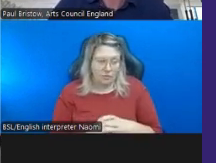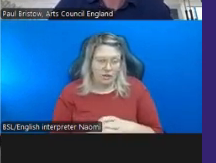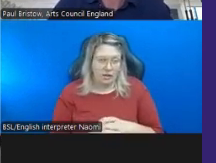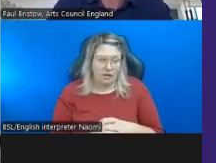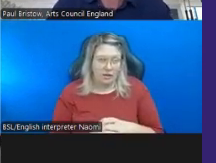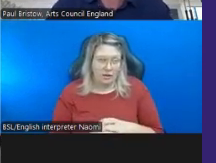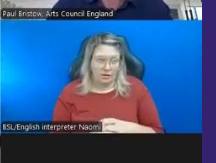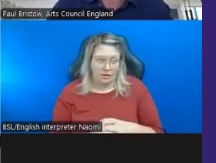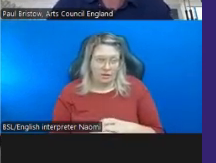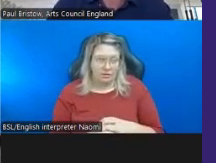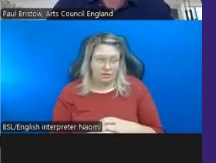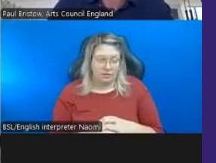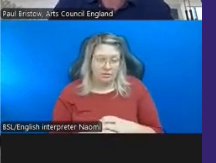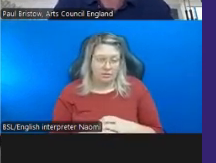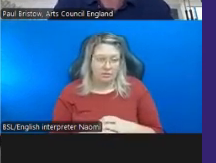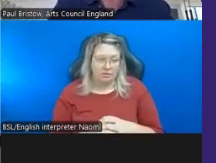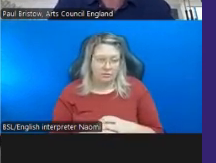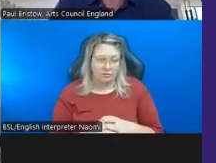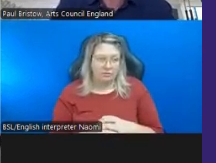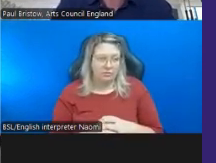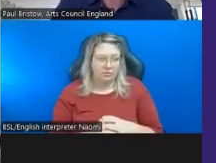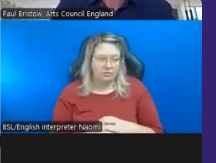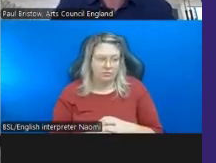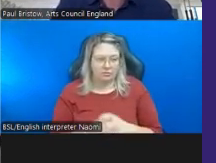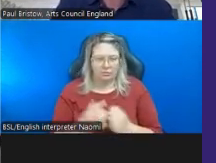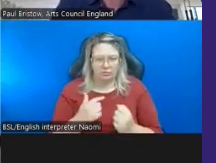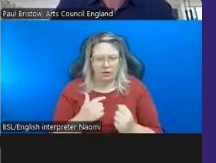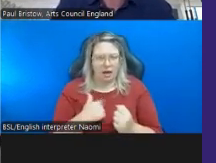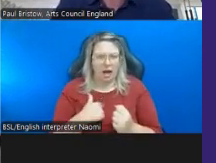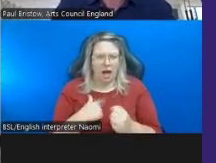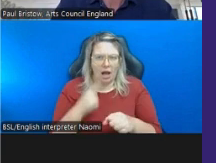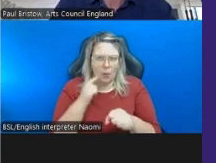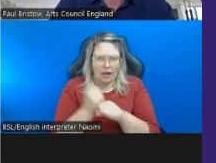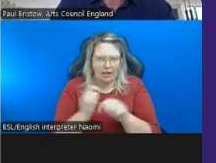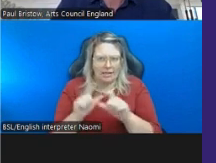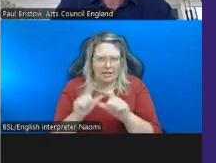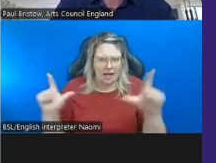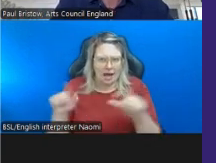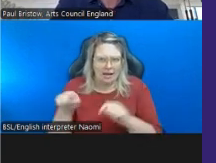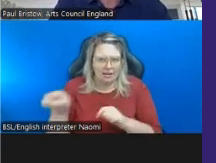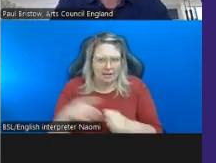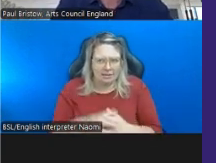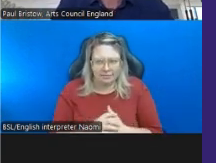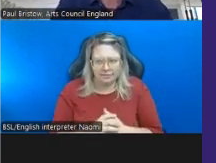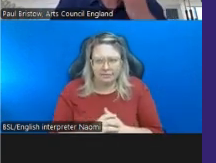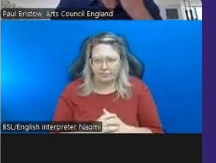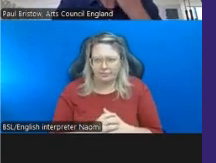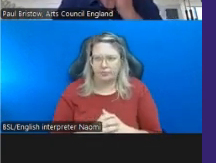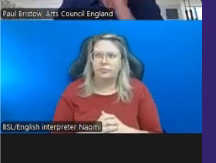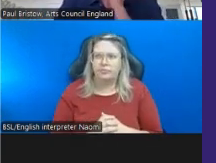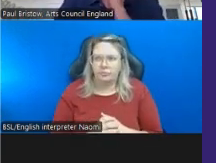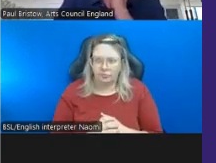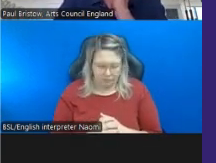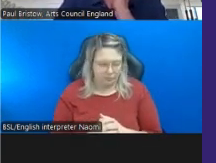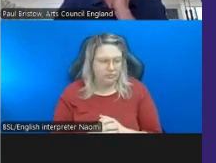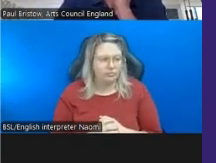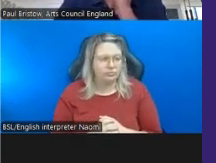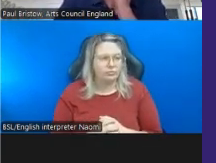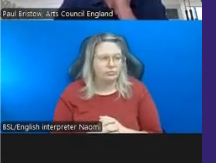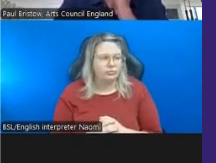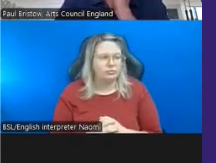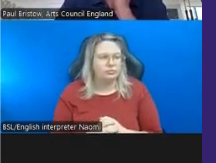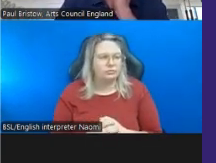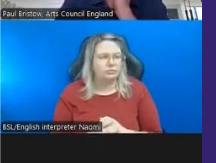So still on that, slides. I'll do the slides for you, Lee, shall I? still on that previous slide, actually, Paul. Yeah. Great. So yeah, I'm going to talk